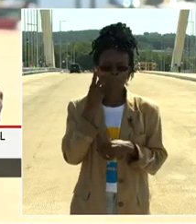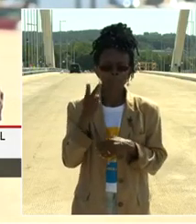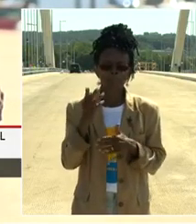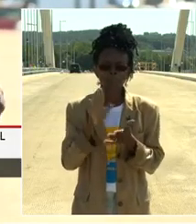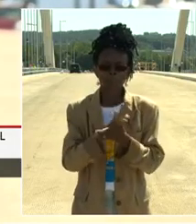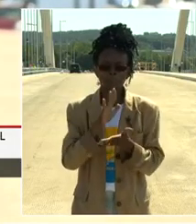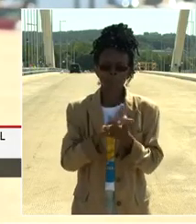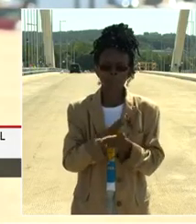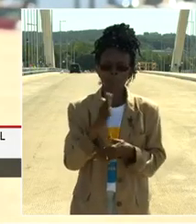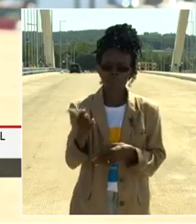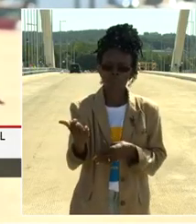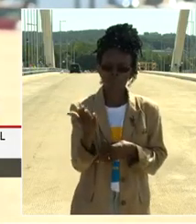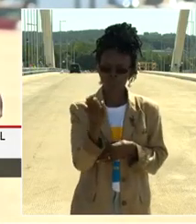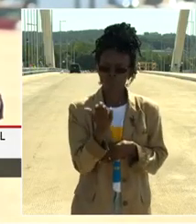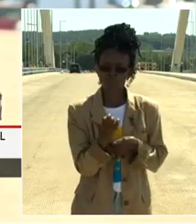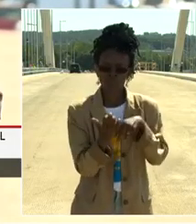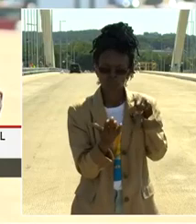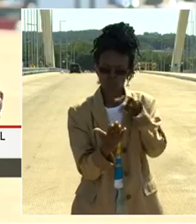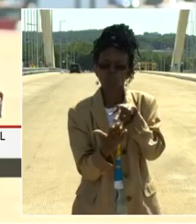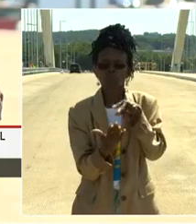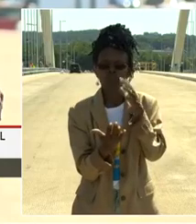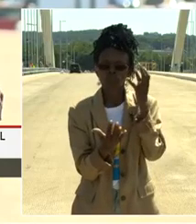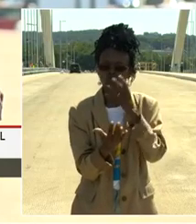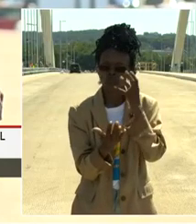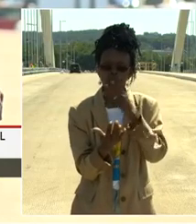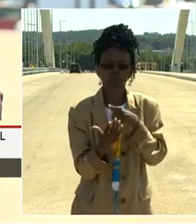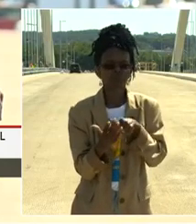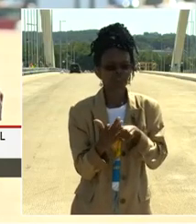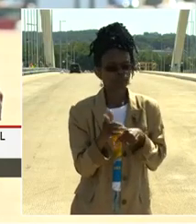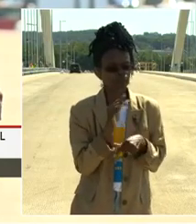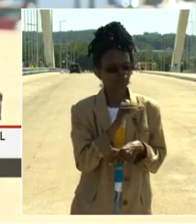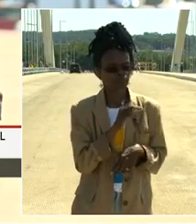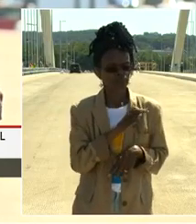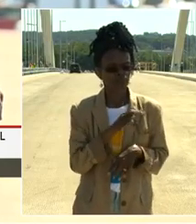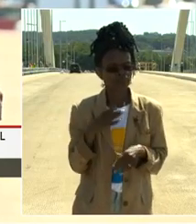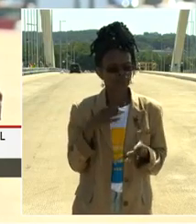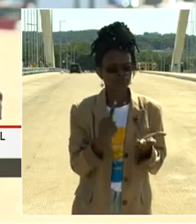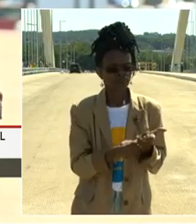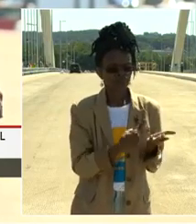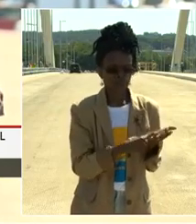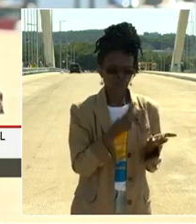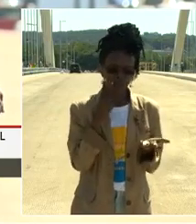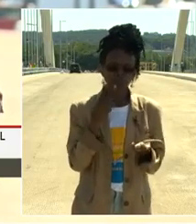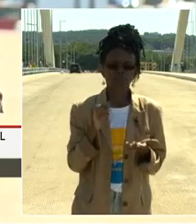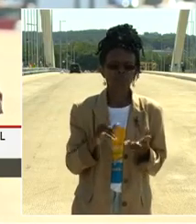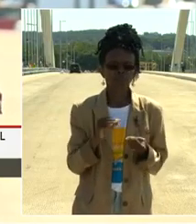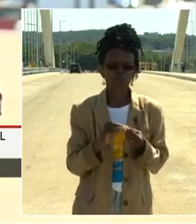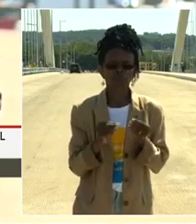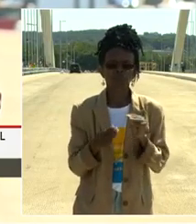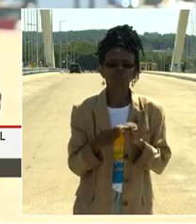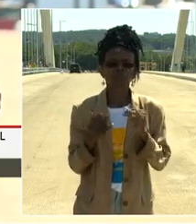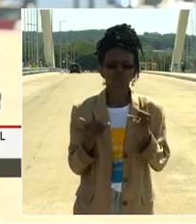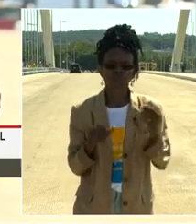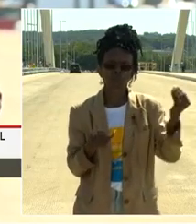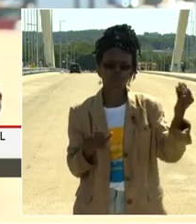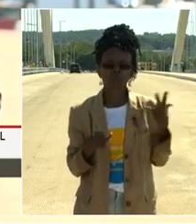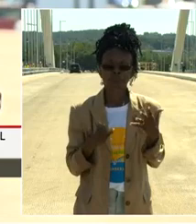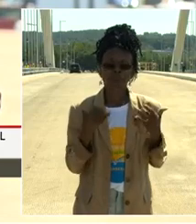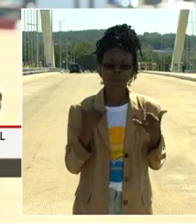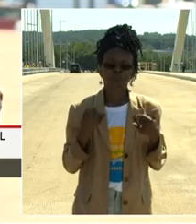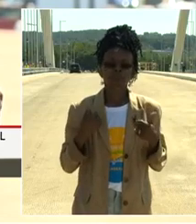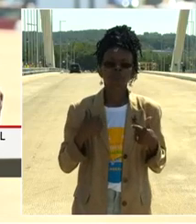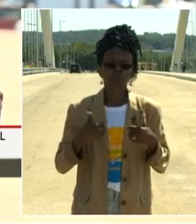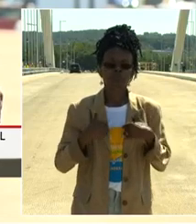down to Congress and we raised a little hell. And then I got the report back now that we have 45 contractors